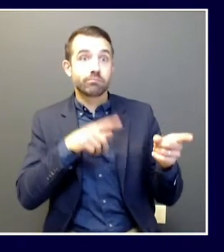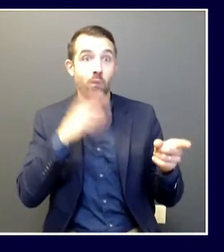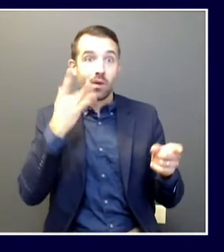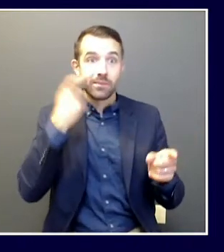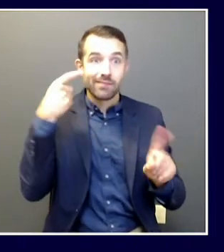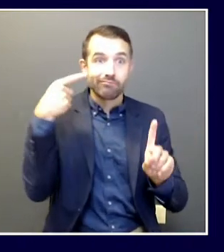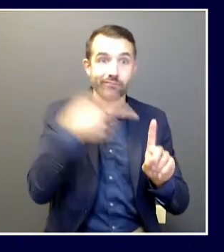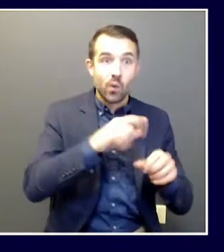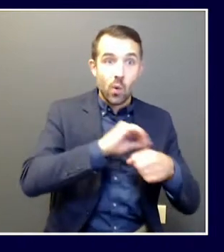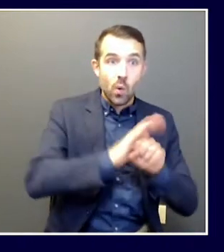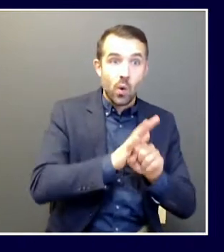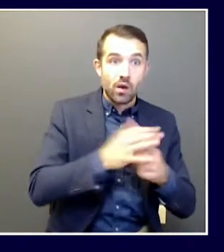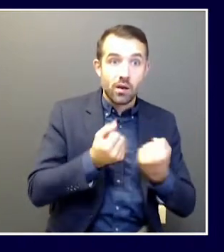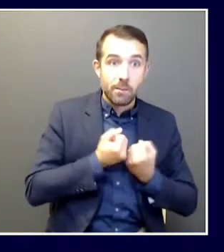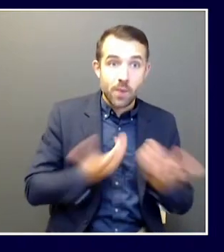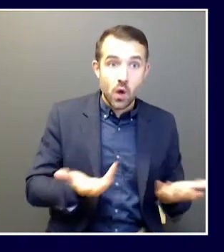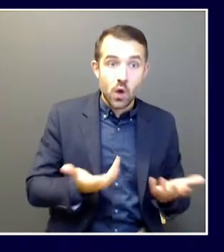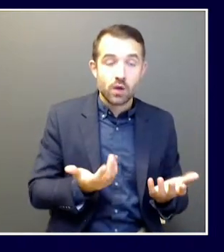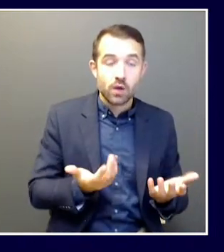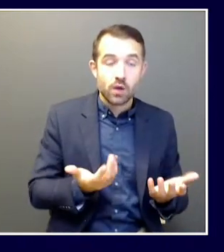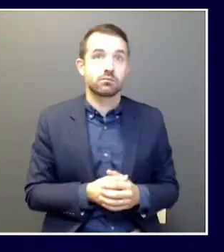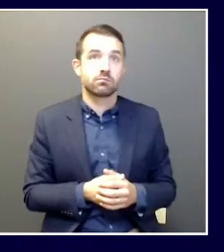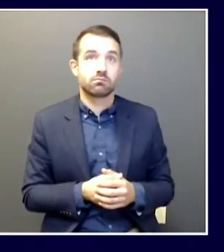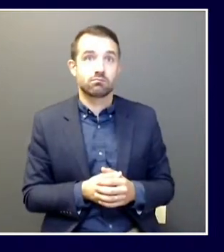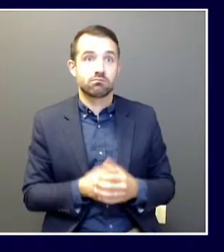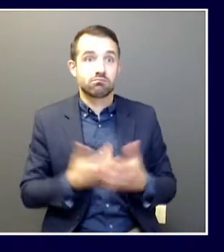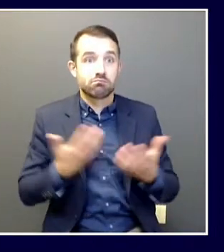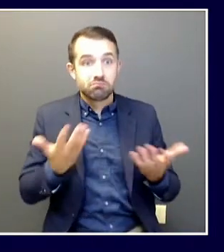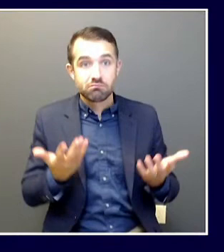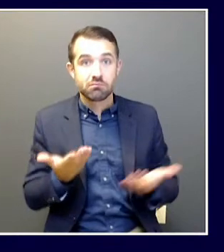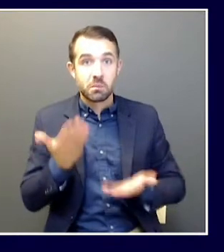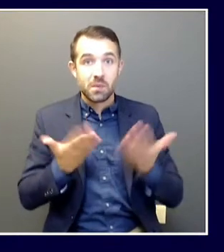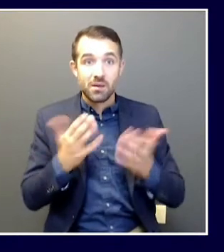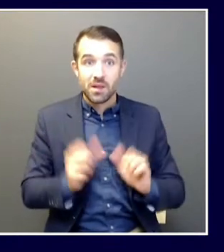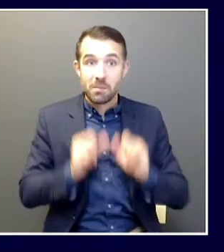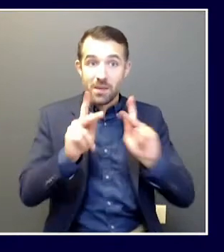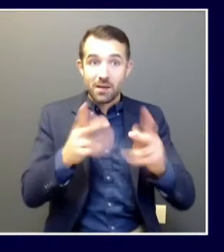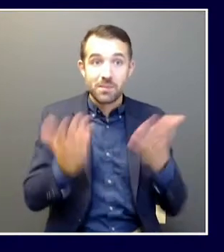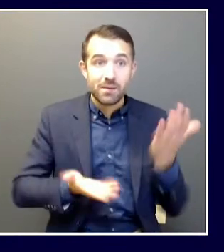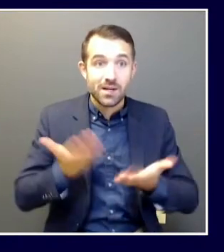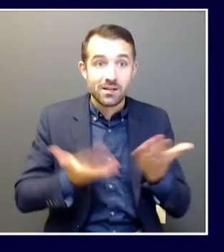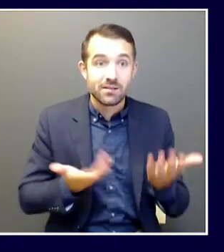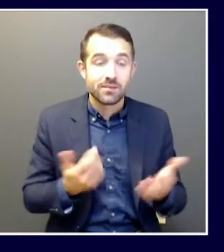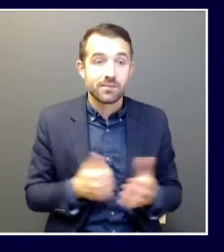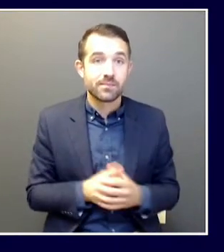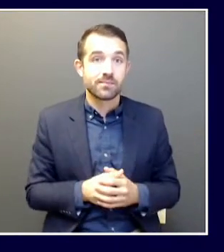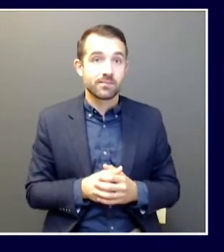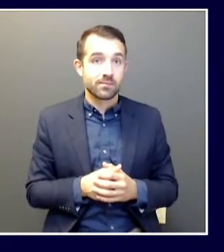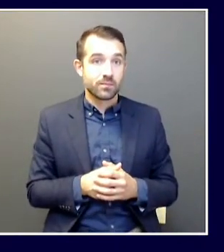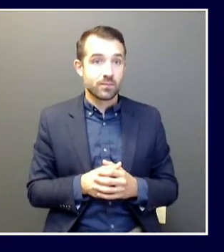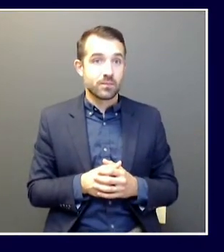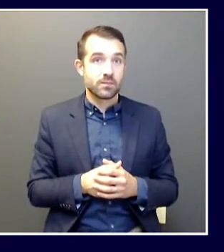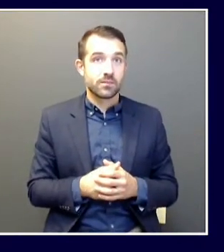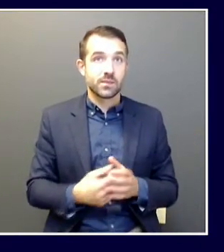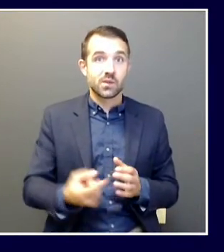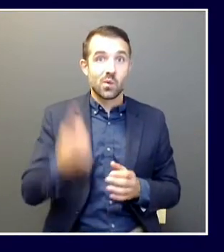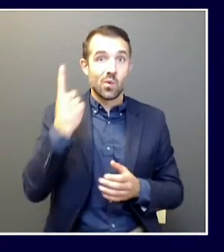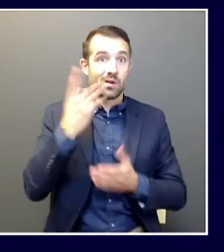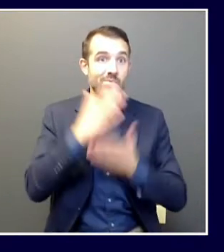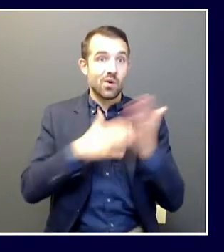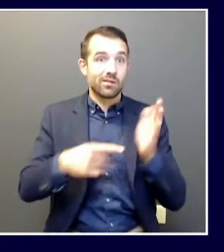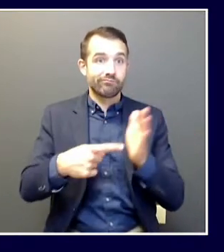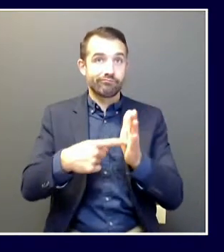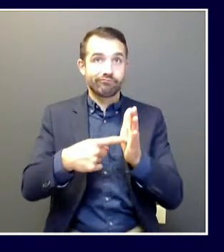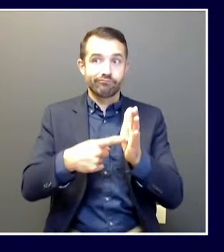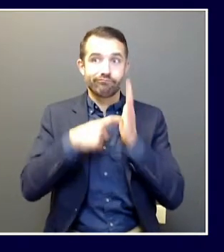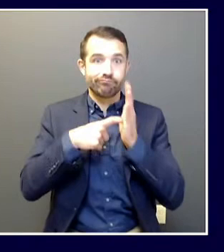vaccinated. But this was a condition of employment, not a mandate. And so you're right, there are folks that will elect to leave